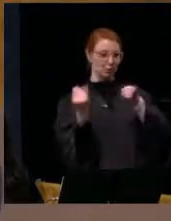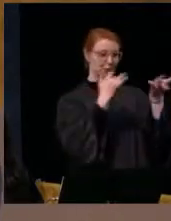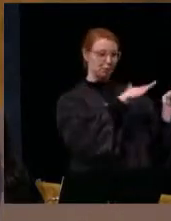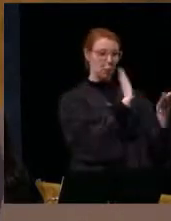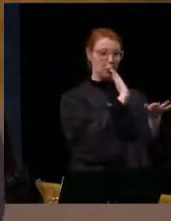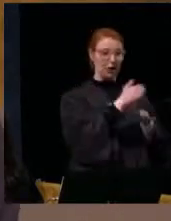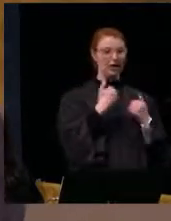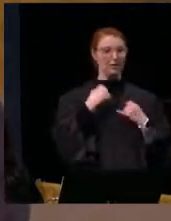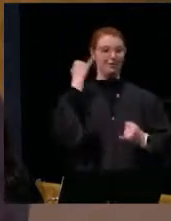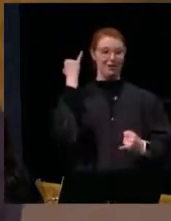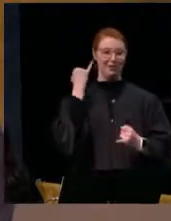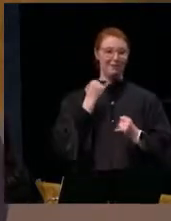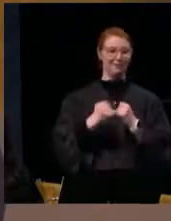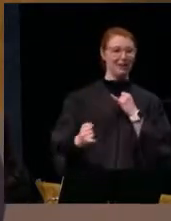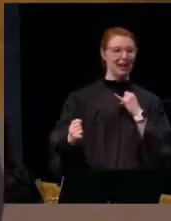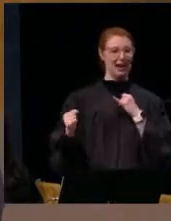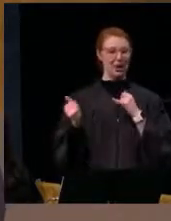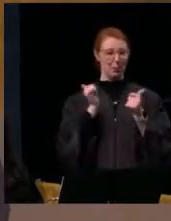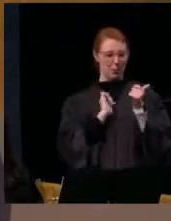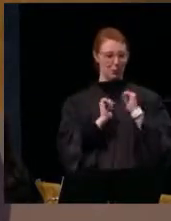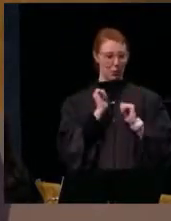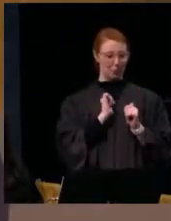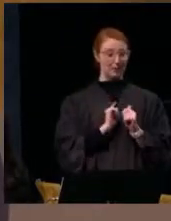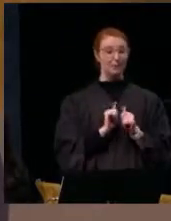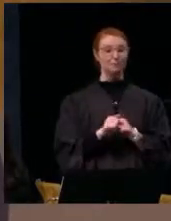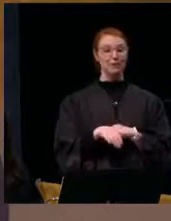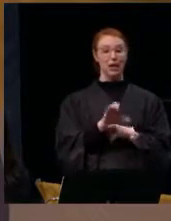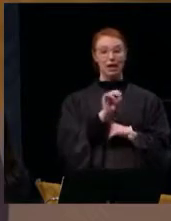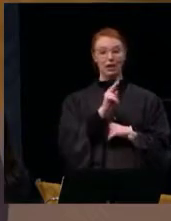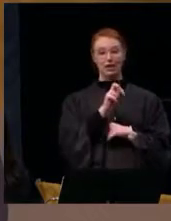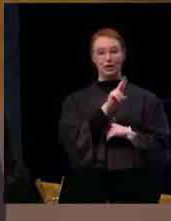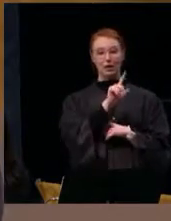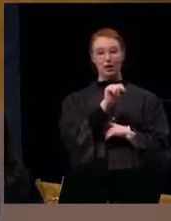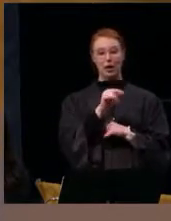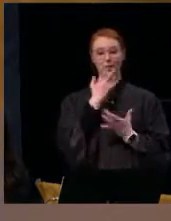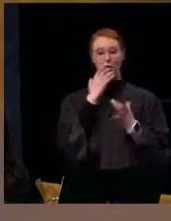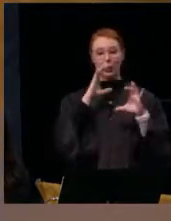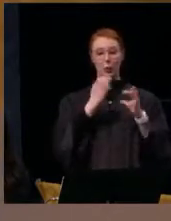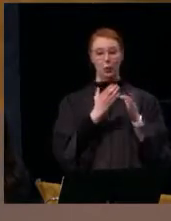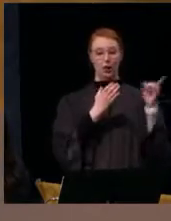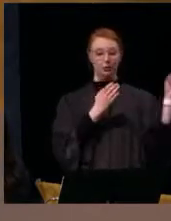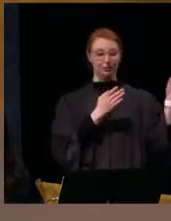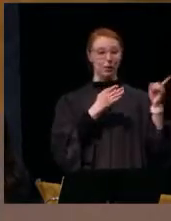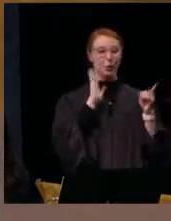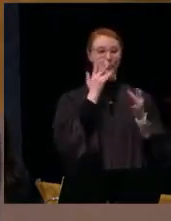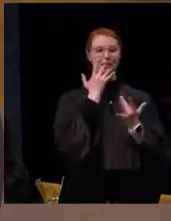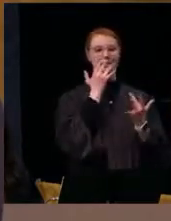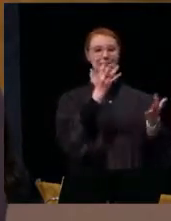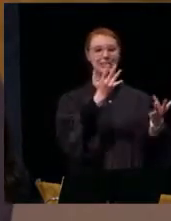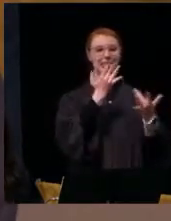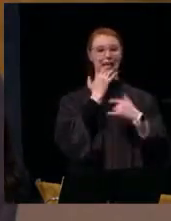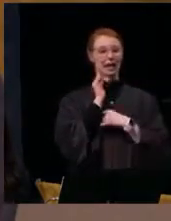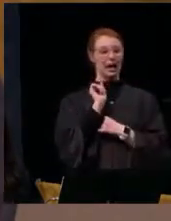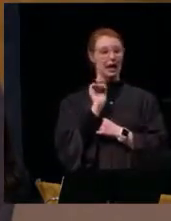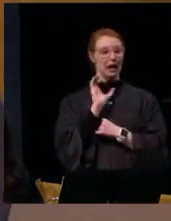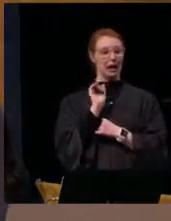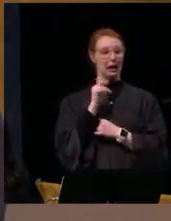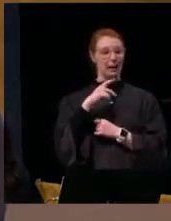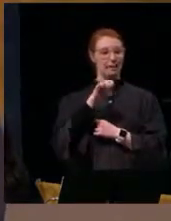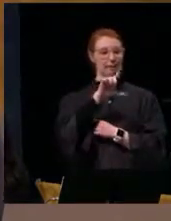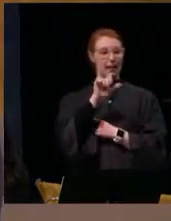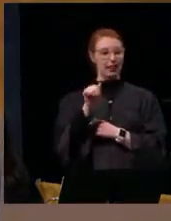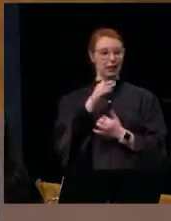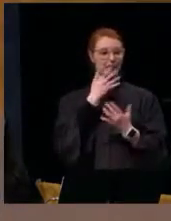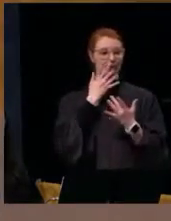final performance. The Davies High School Concert Choir, under the direction of Mr. Casey Baim, will be singing an a cappella song entitled "The